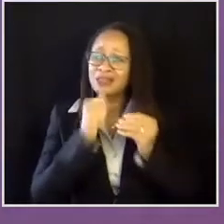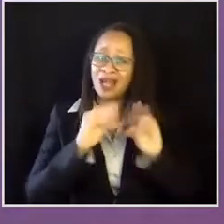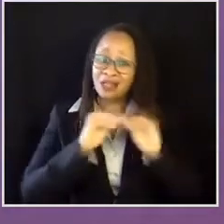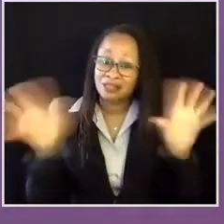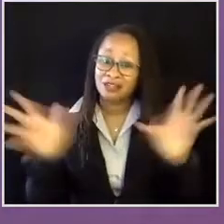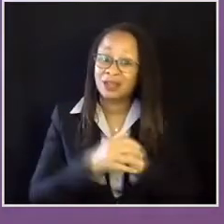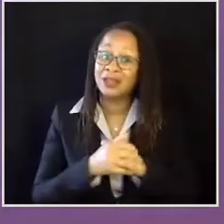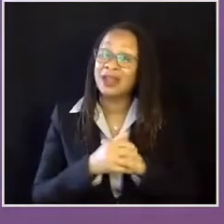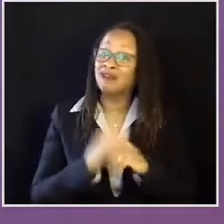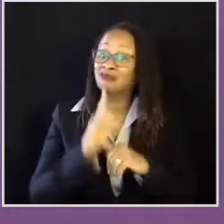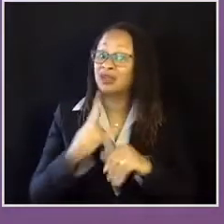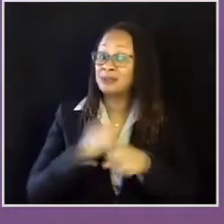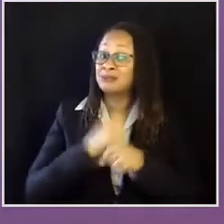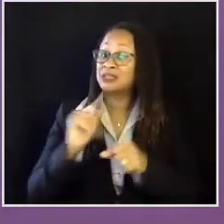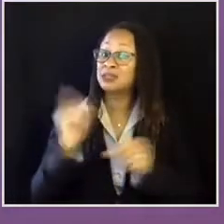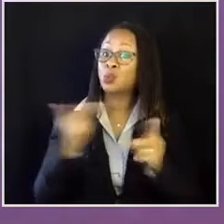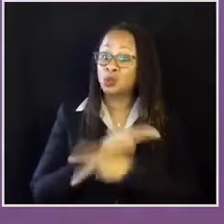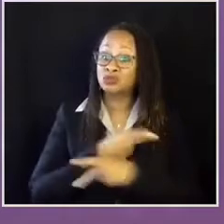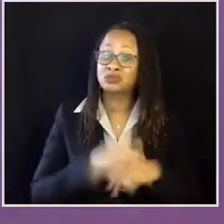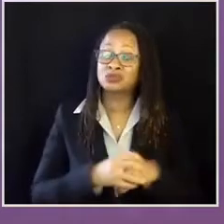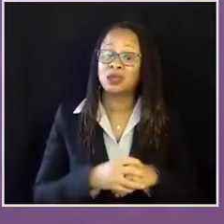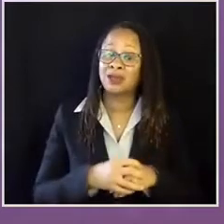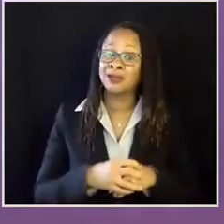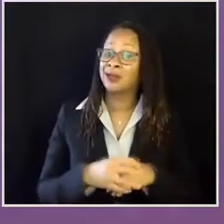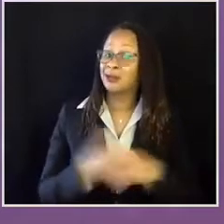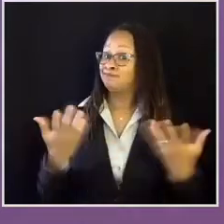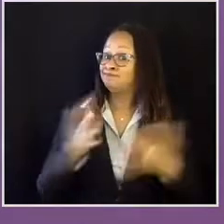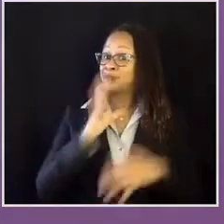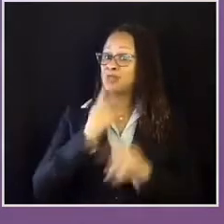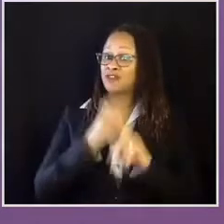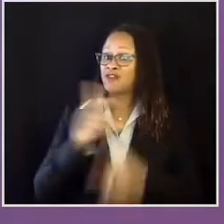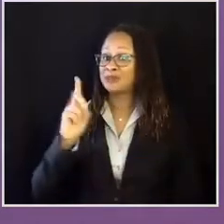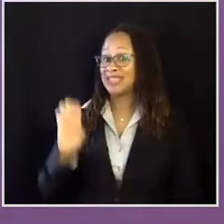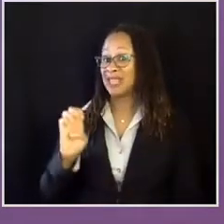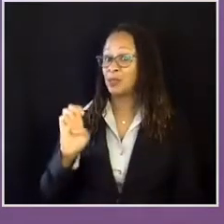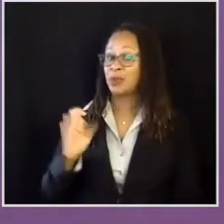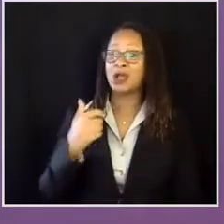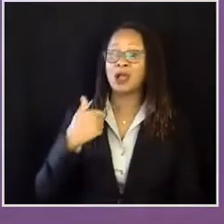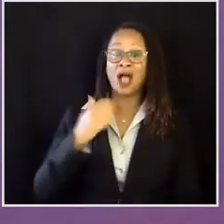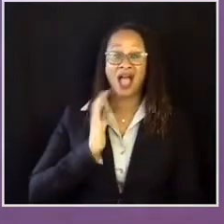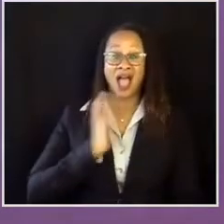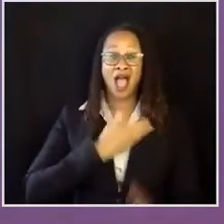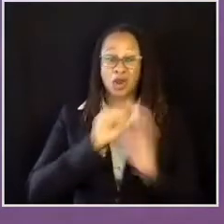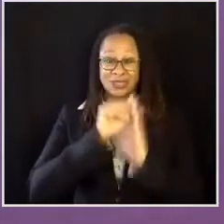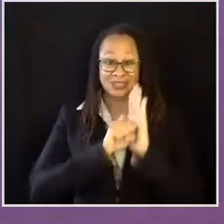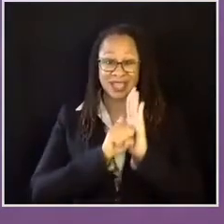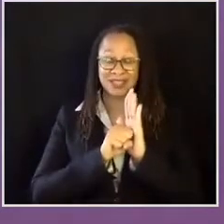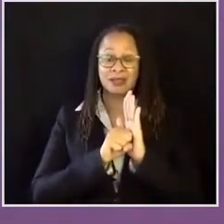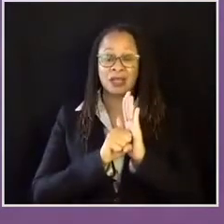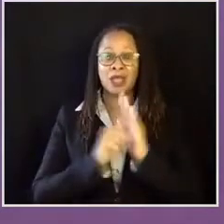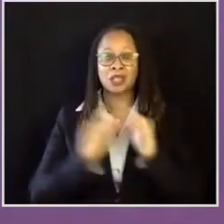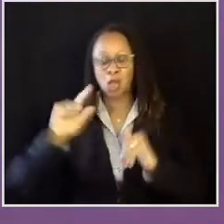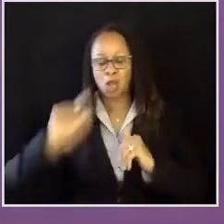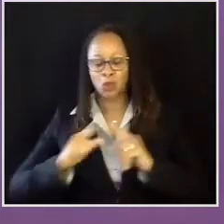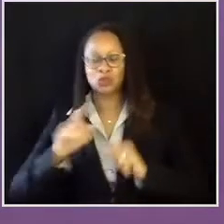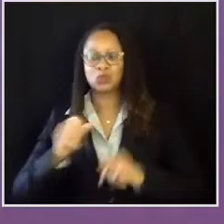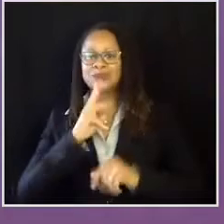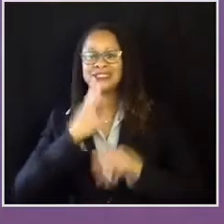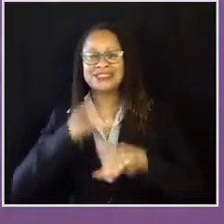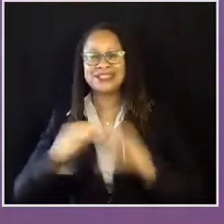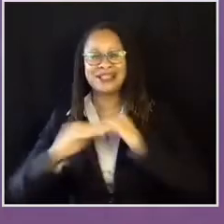speaking from Delaware. We're the lowest lying state in the nation relative to sea level. Where just last